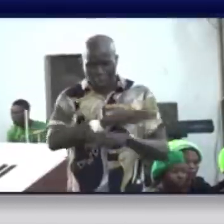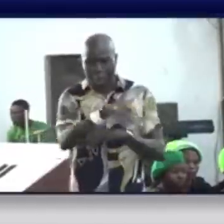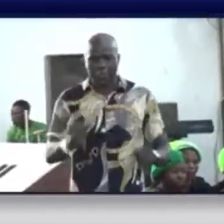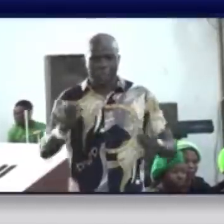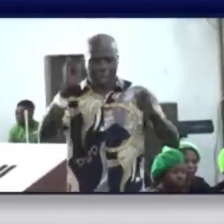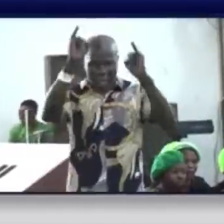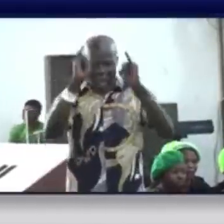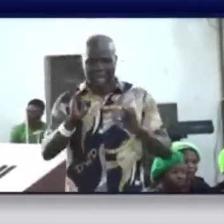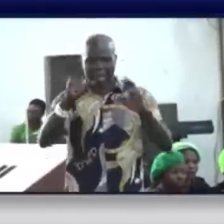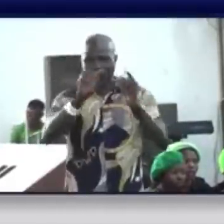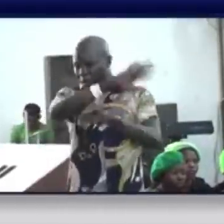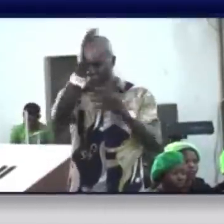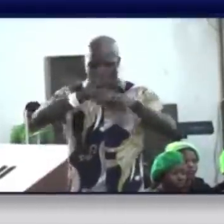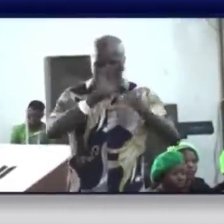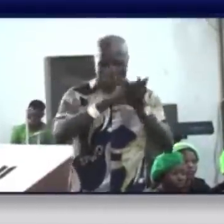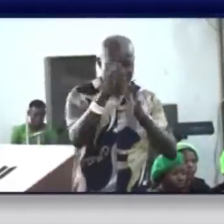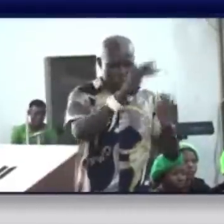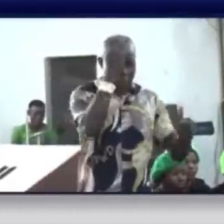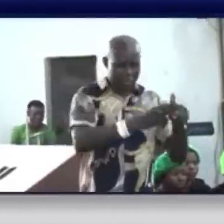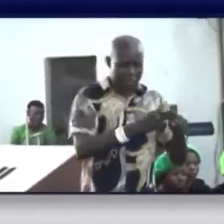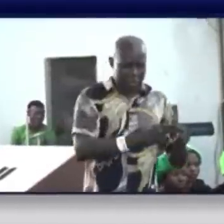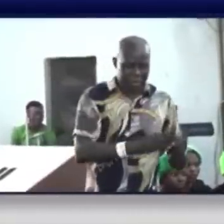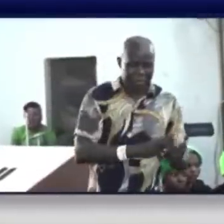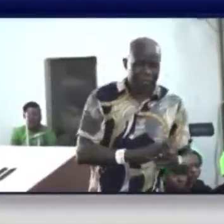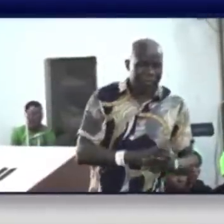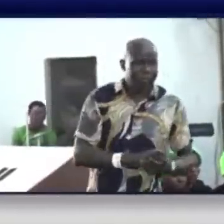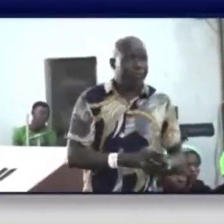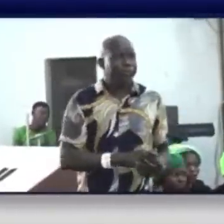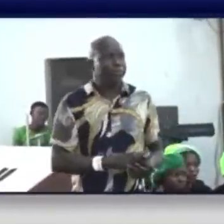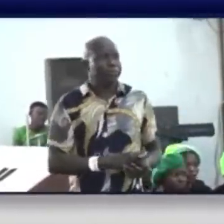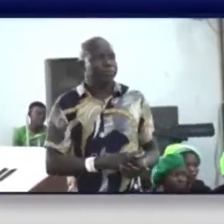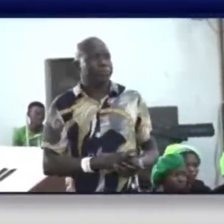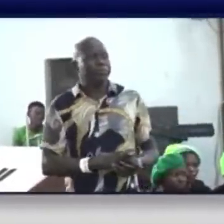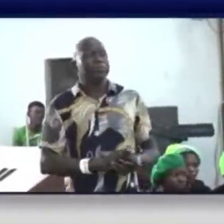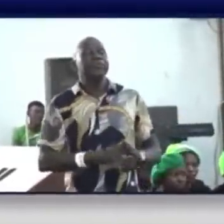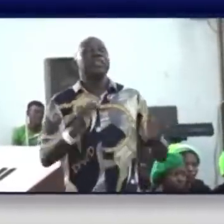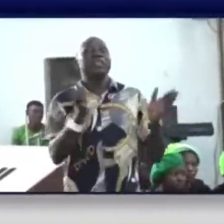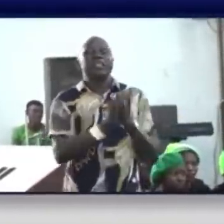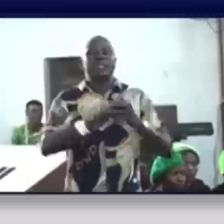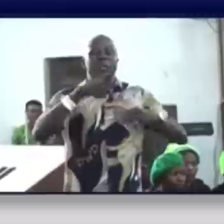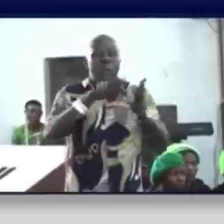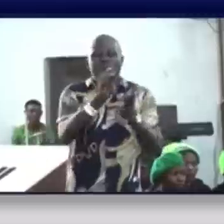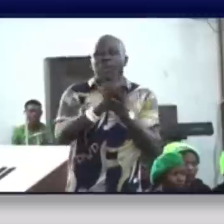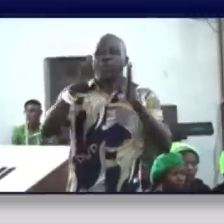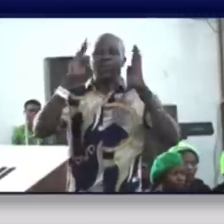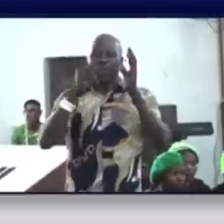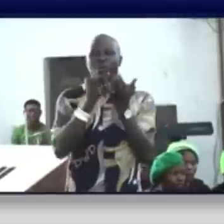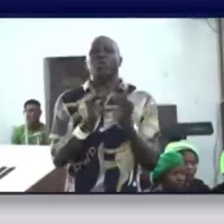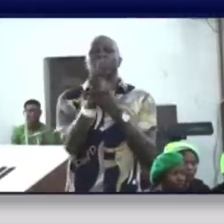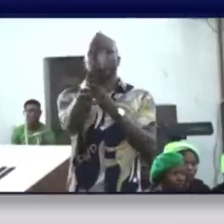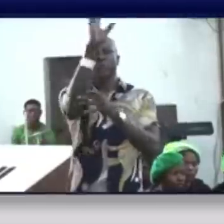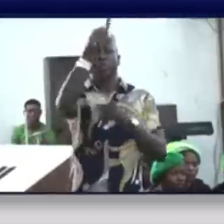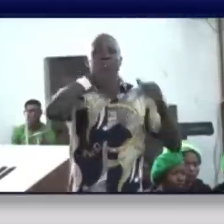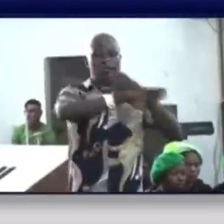O ma pe yin nija loruko Jesu. God will fight for you in Jesus name. Ami tayo wa lara yin loruko Jesu. God will